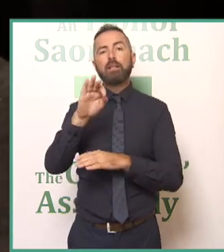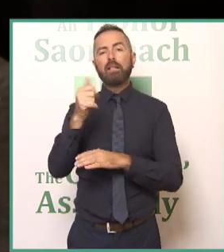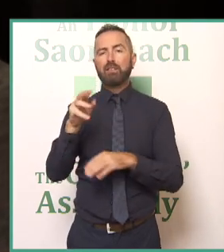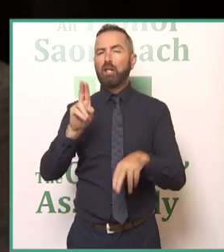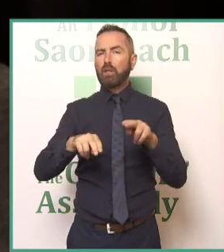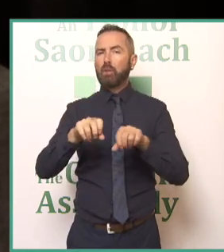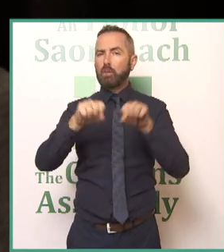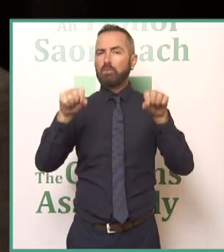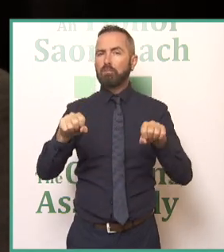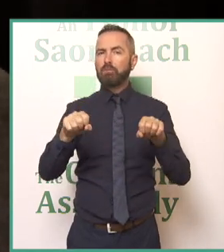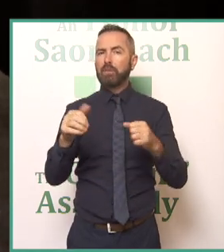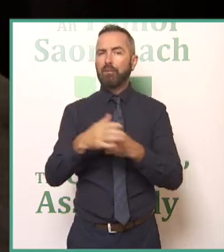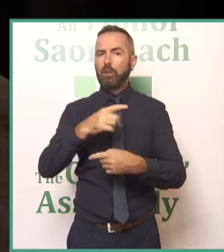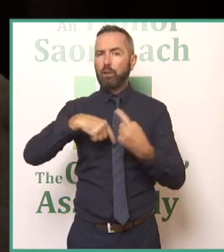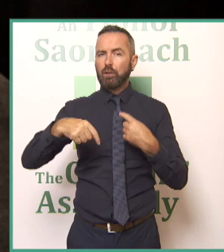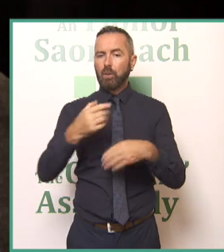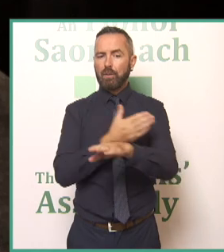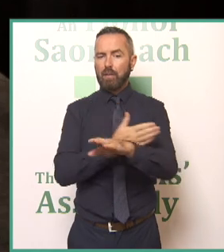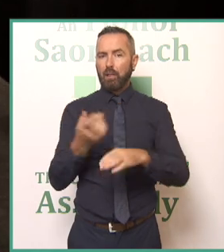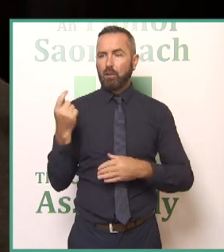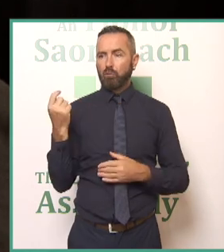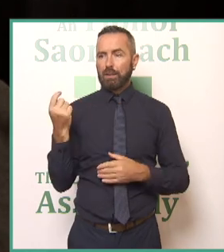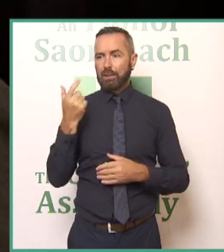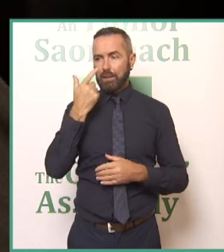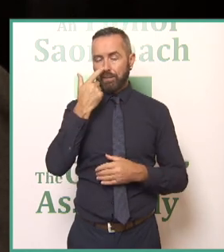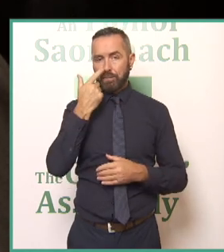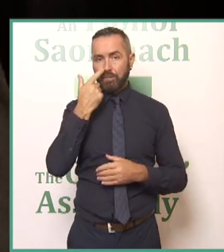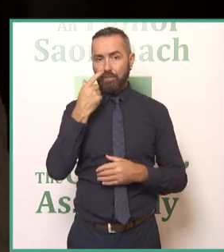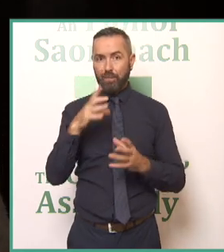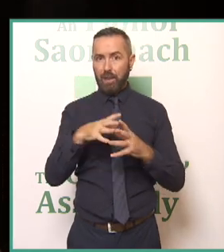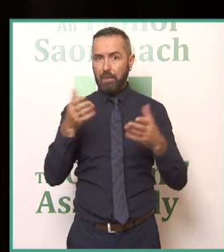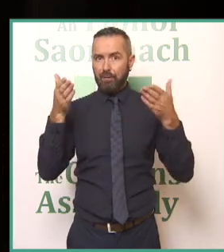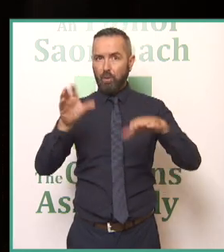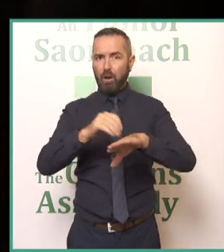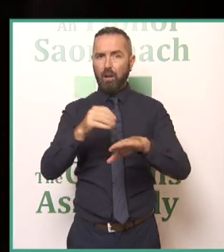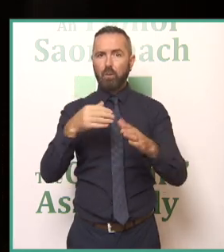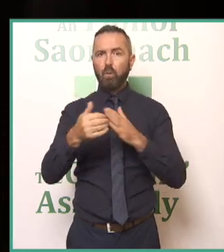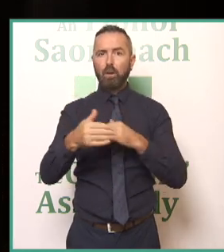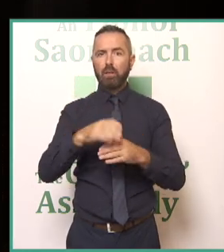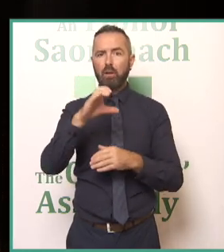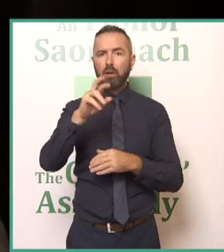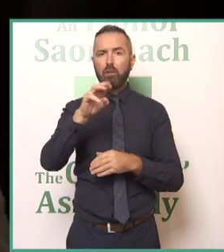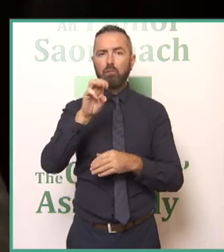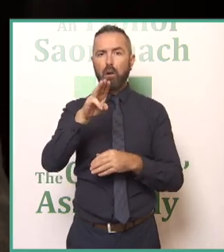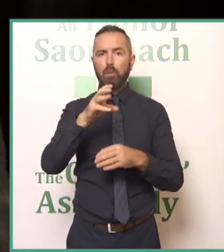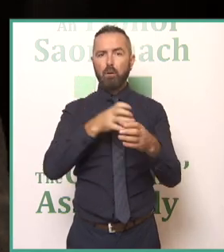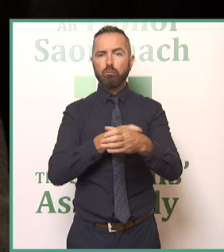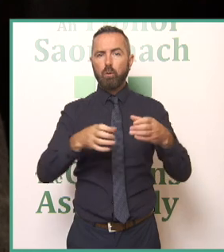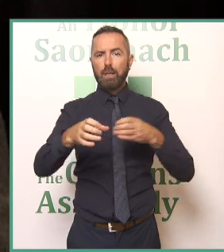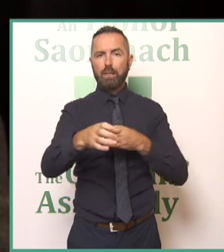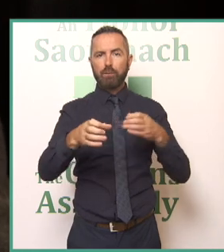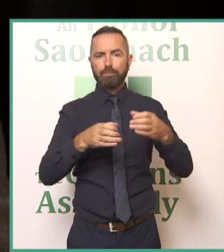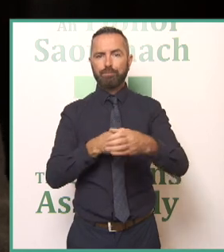us. We've gone into organic tillage, and here a big focus is on crop rotation. So we're trying to build fertility with